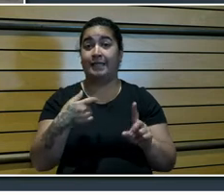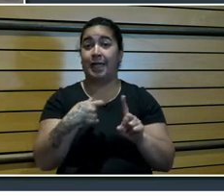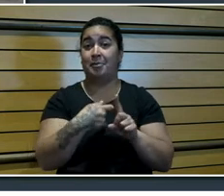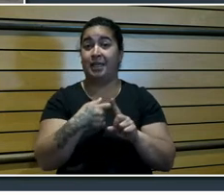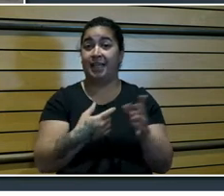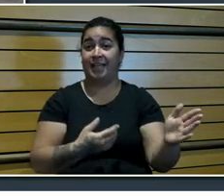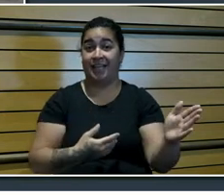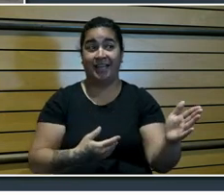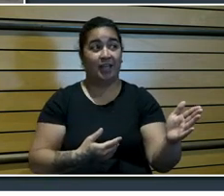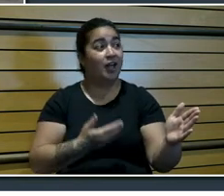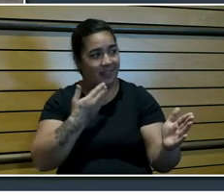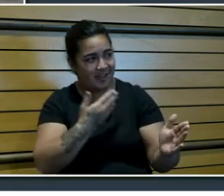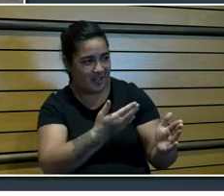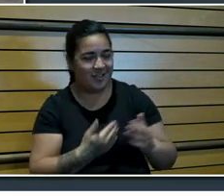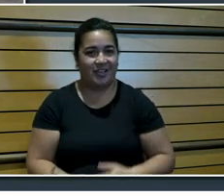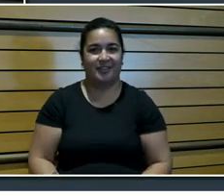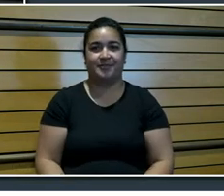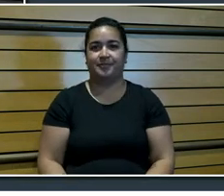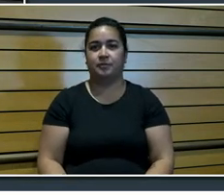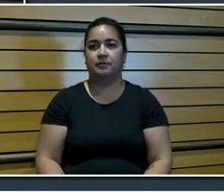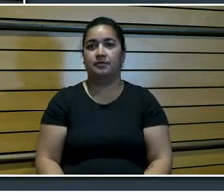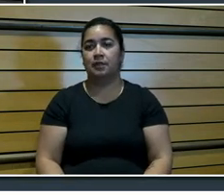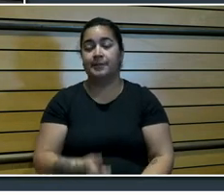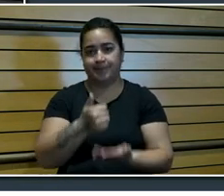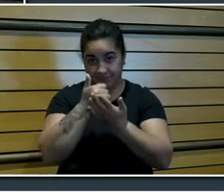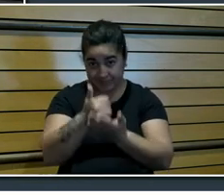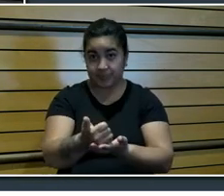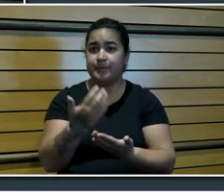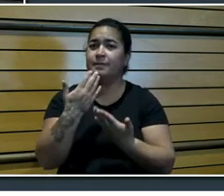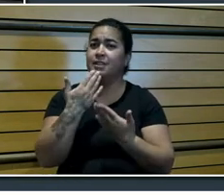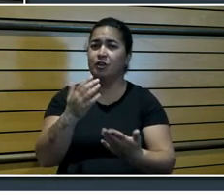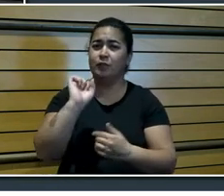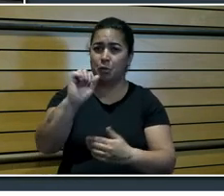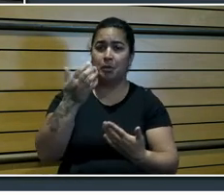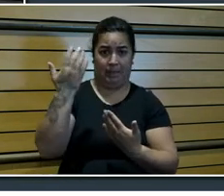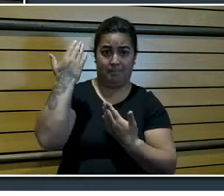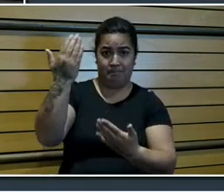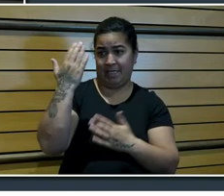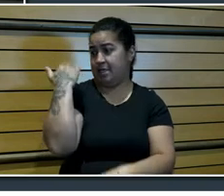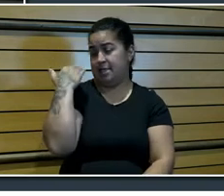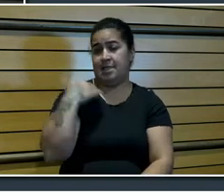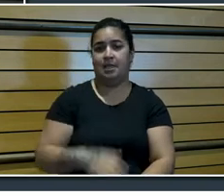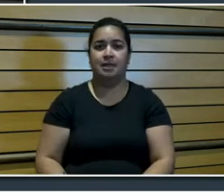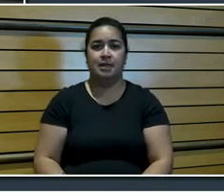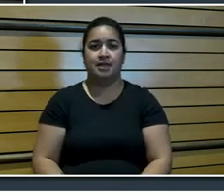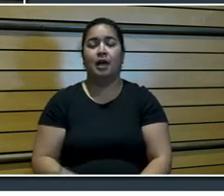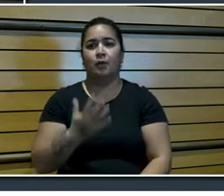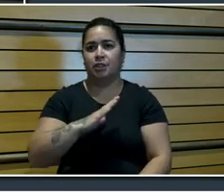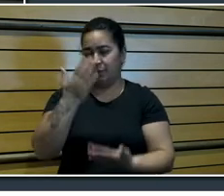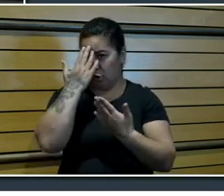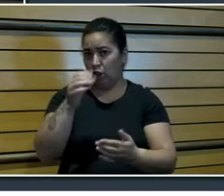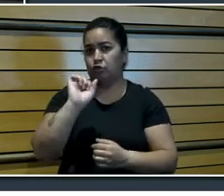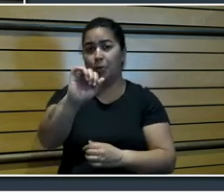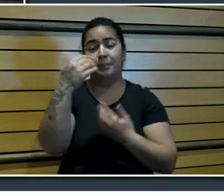Thank you. Through you, Your Worship. Tēnā koe, thank you very much for your mihi earlier on. So I'm just acknowledging that mihi